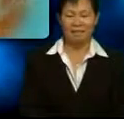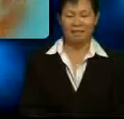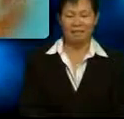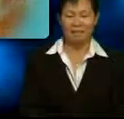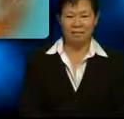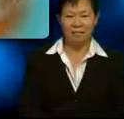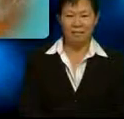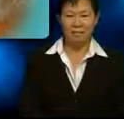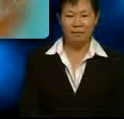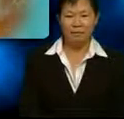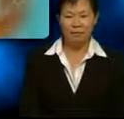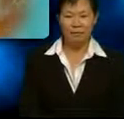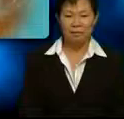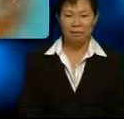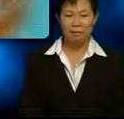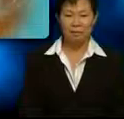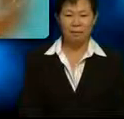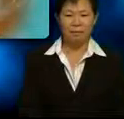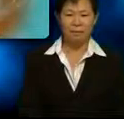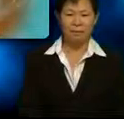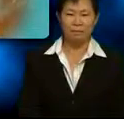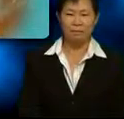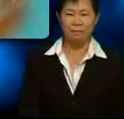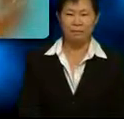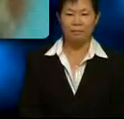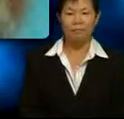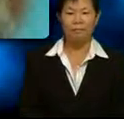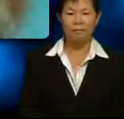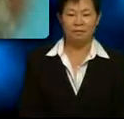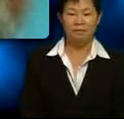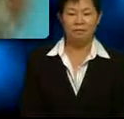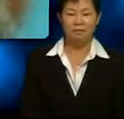Greenish-blue patches are seen on the surface of the bread.